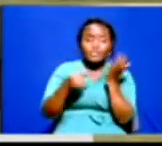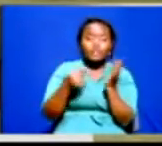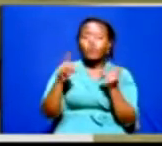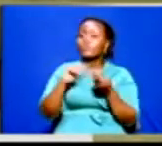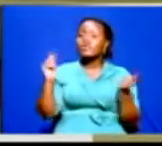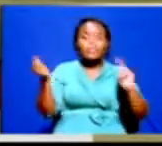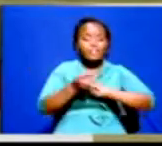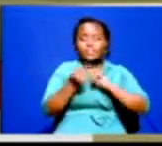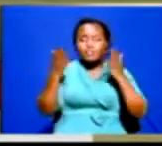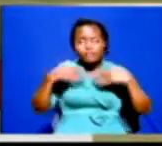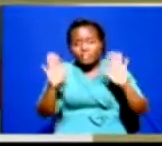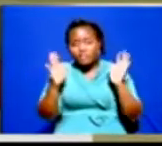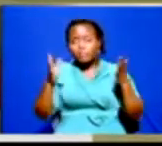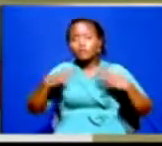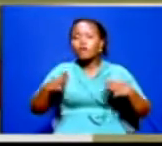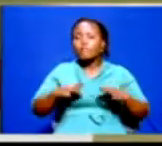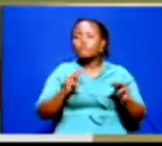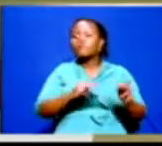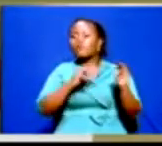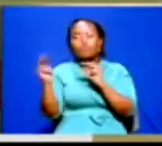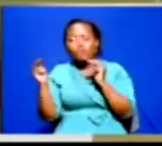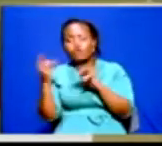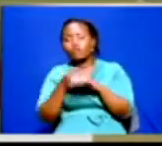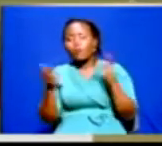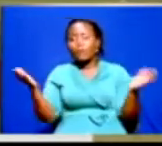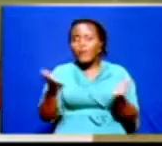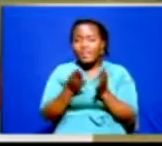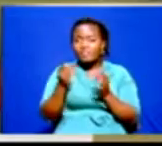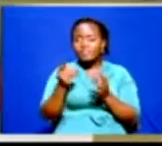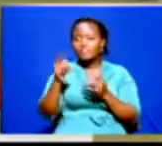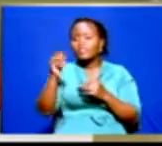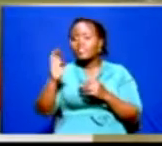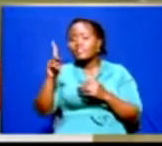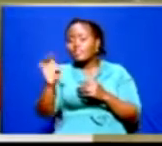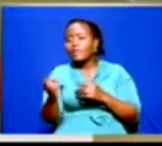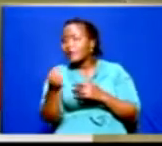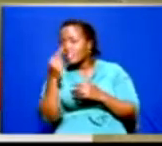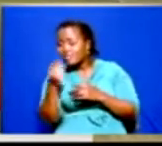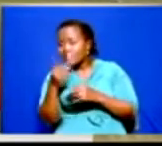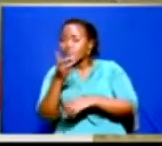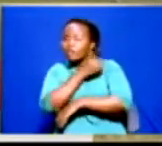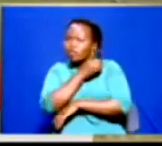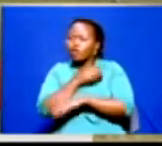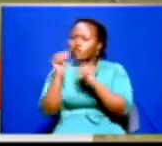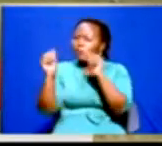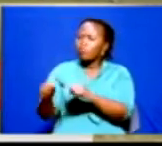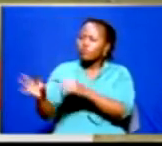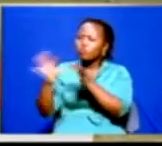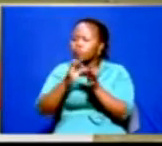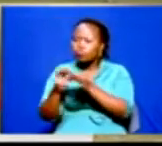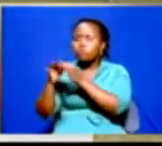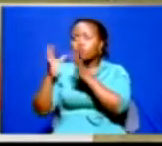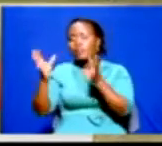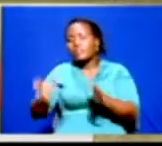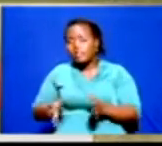telemedicine. You don't need to physically be there. The doctor can be coordinated. And that will